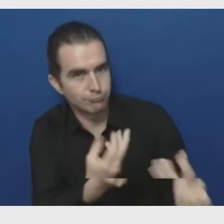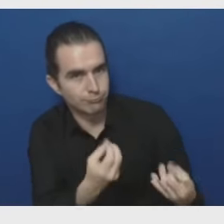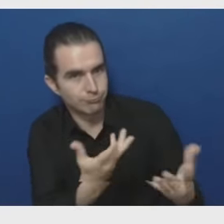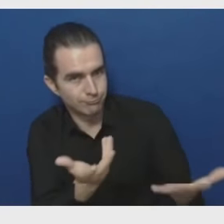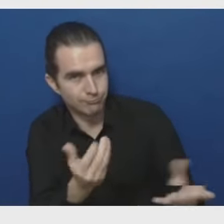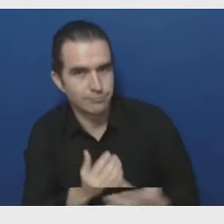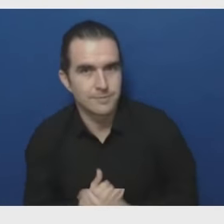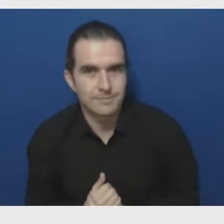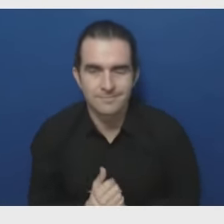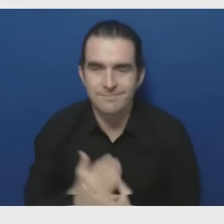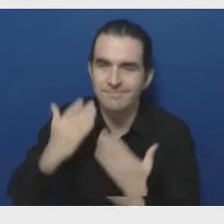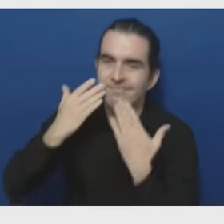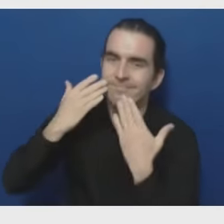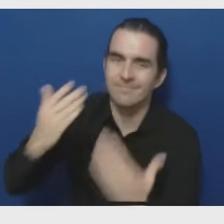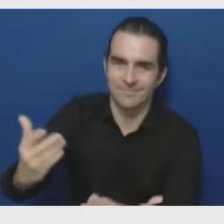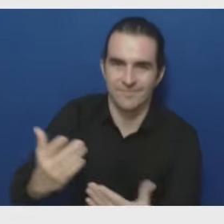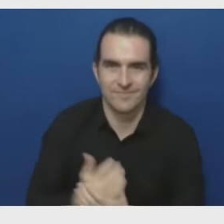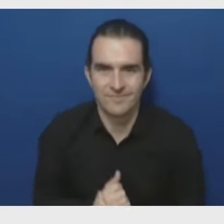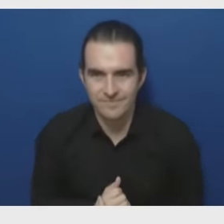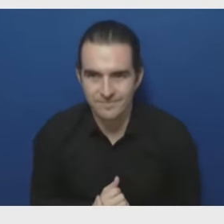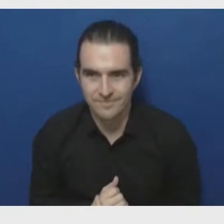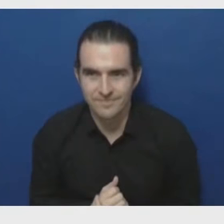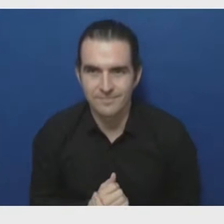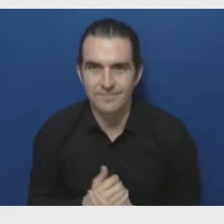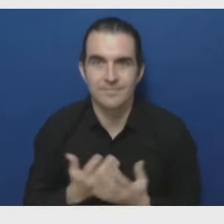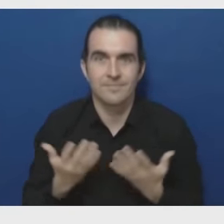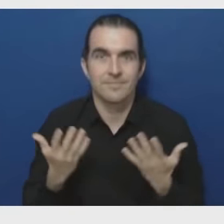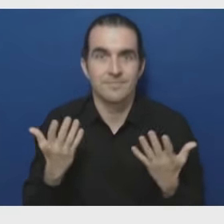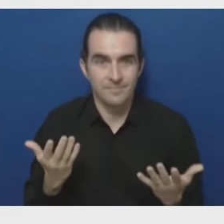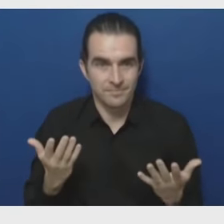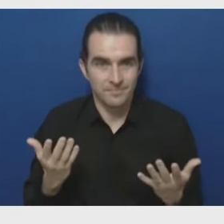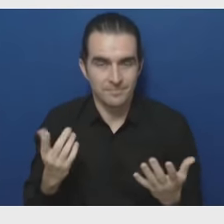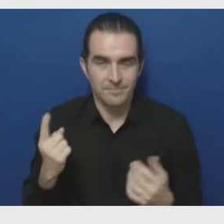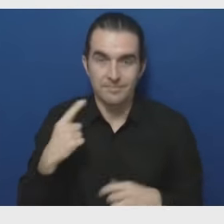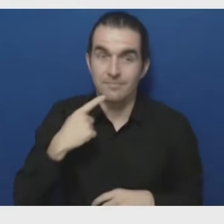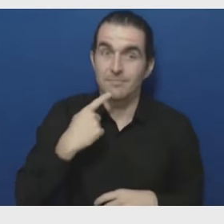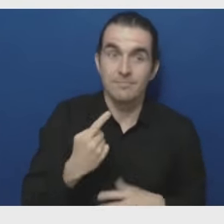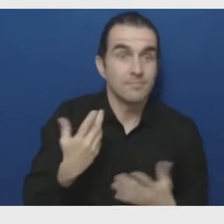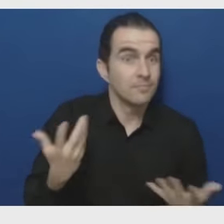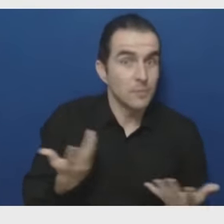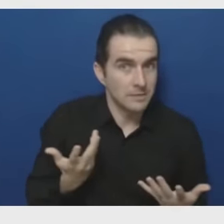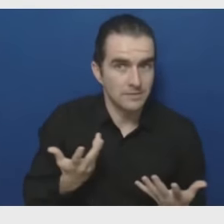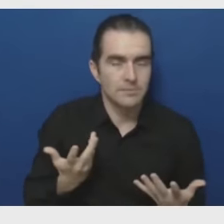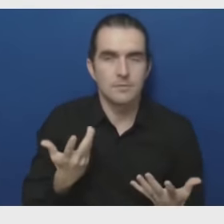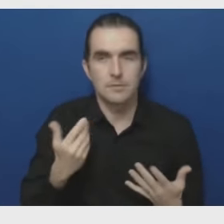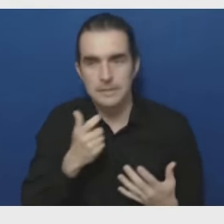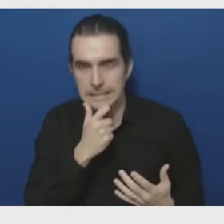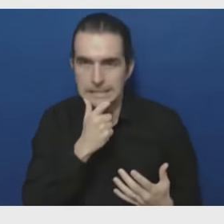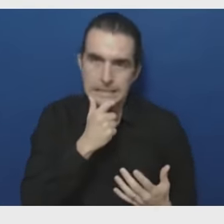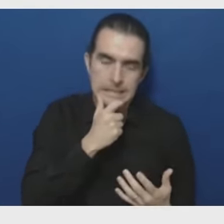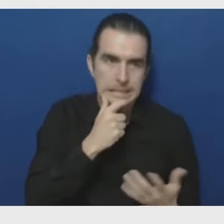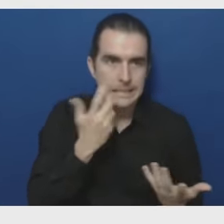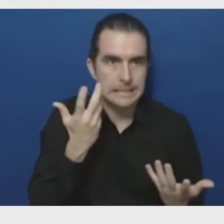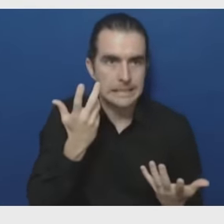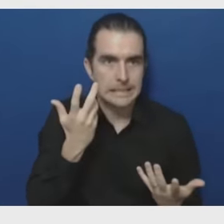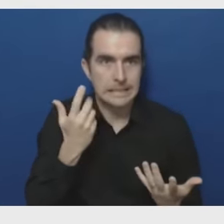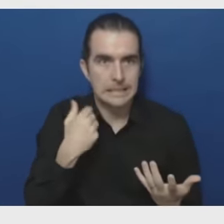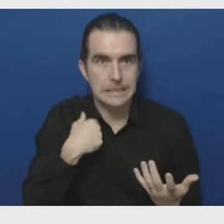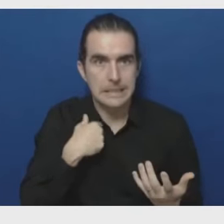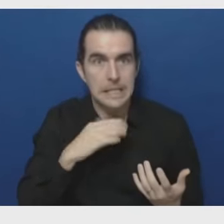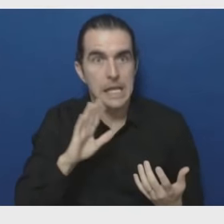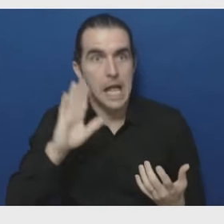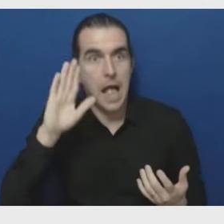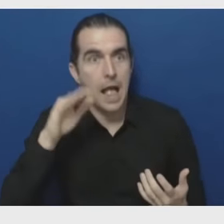You just might get it. And I think both Millicent and Julius have brought onto the table some crucial